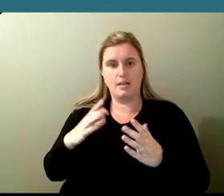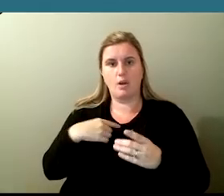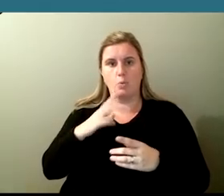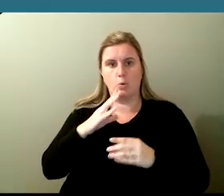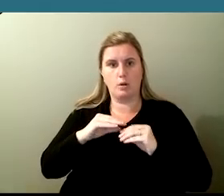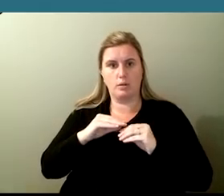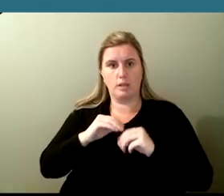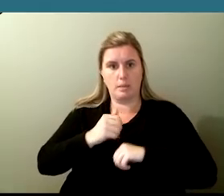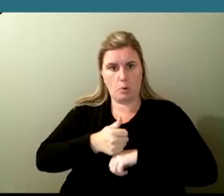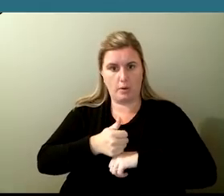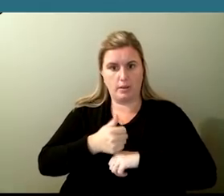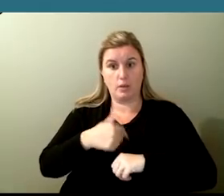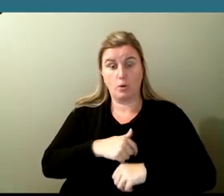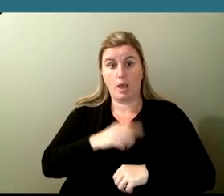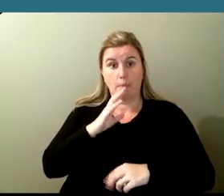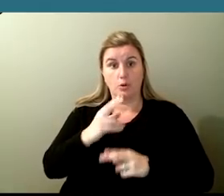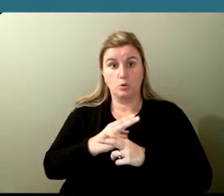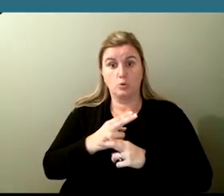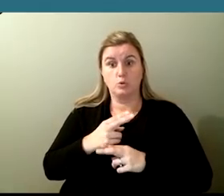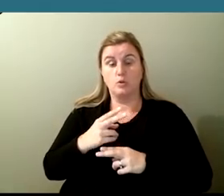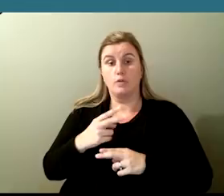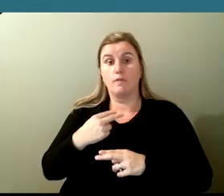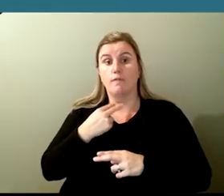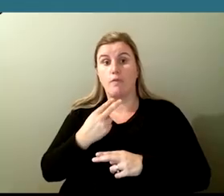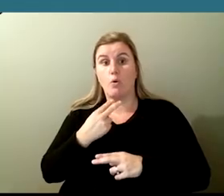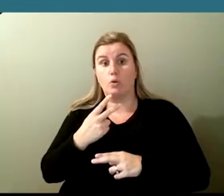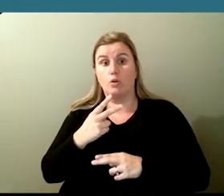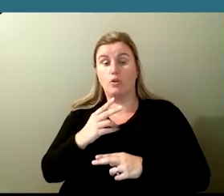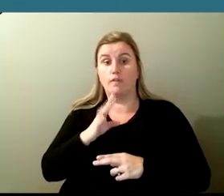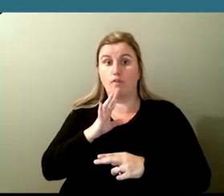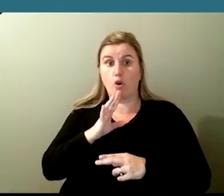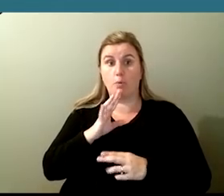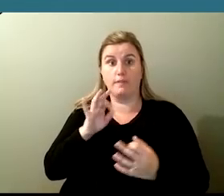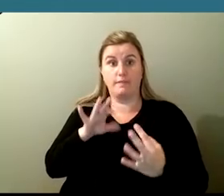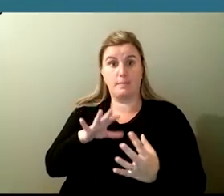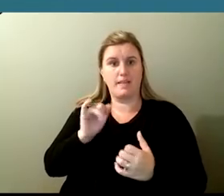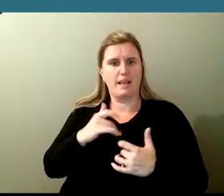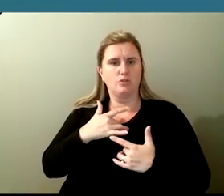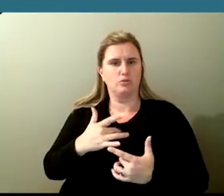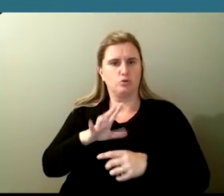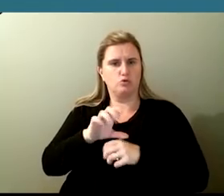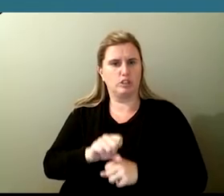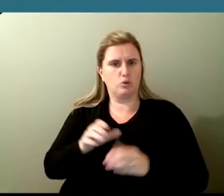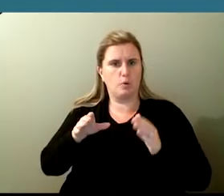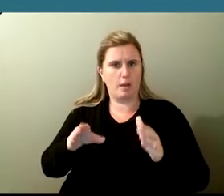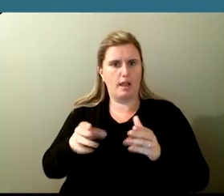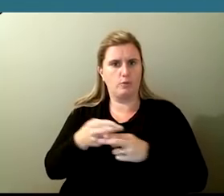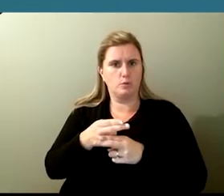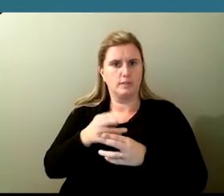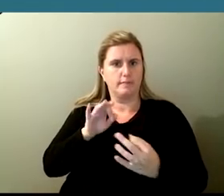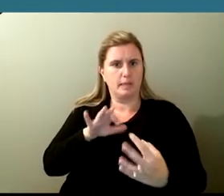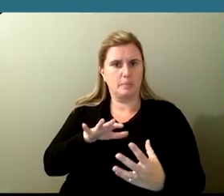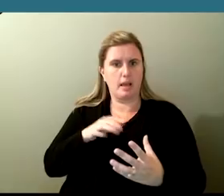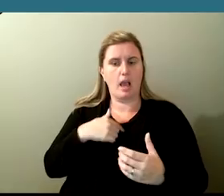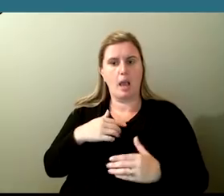employing. Am I going to be using vocal verbal feedback, which is usually the most traditional way to deliver feedback, in which